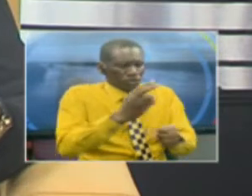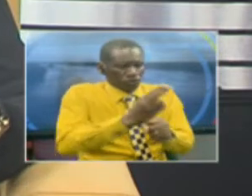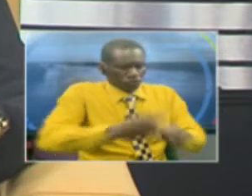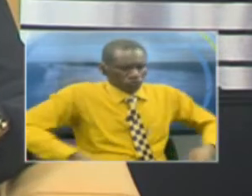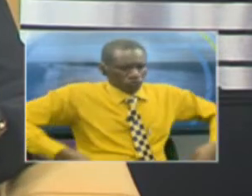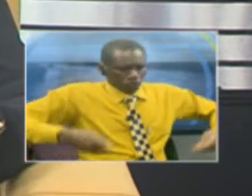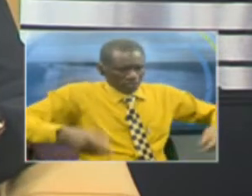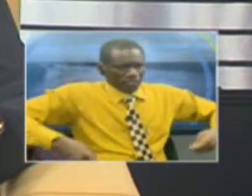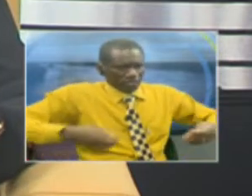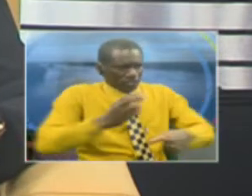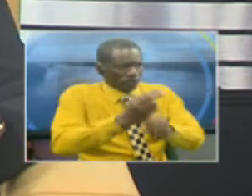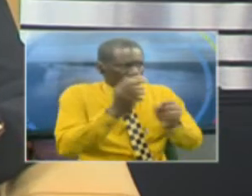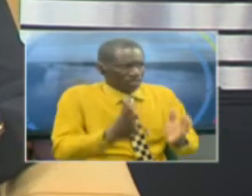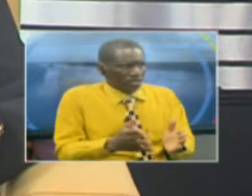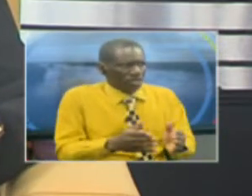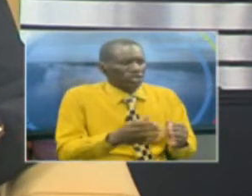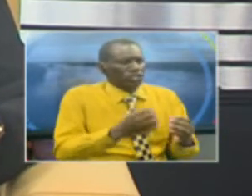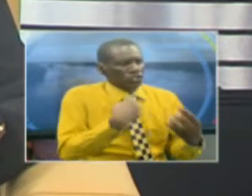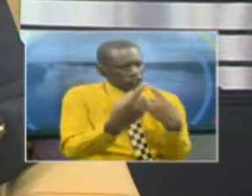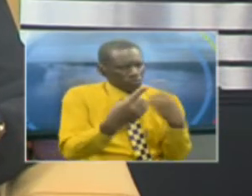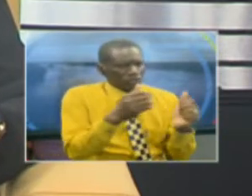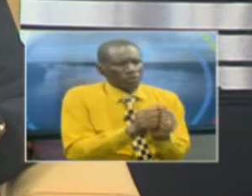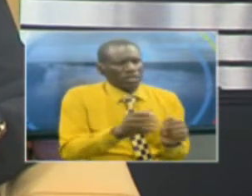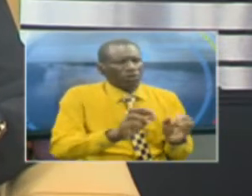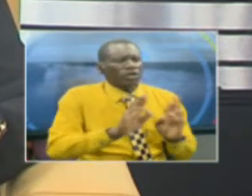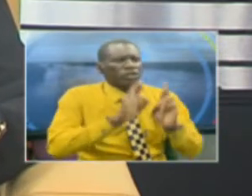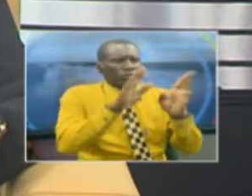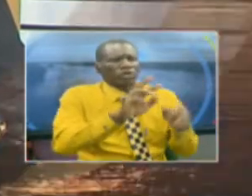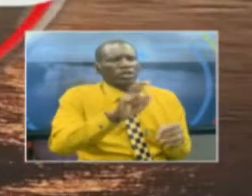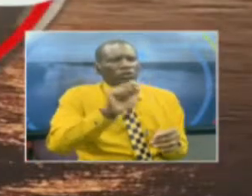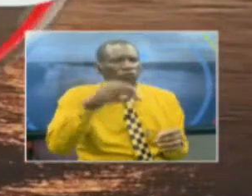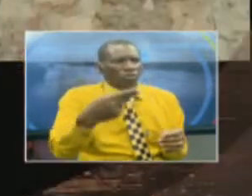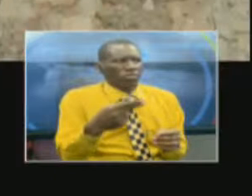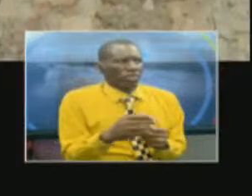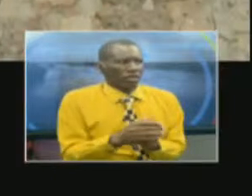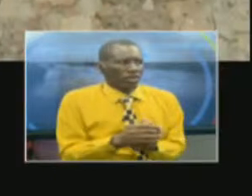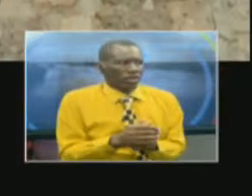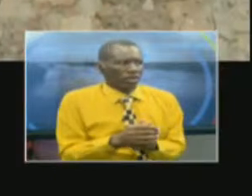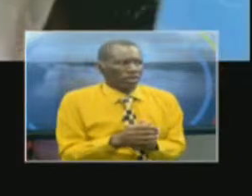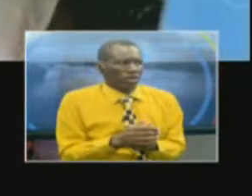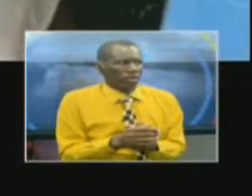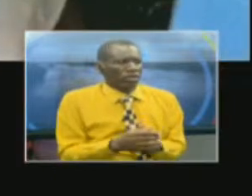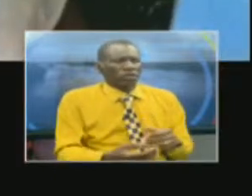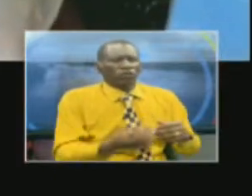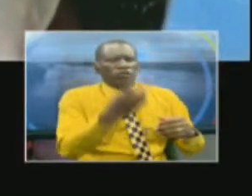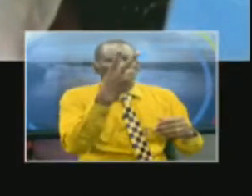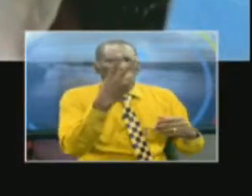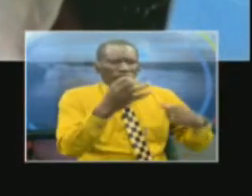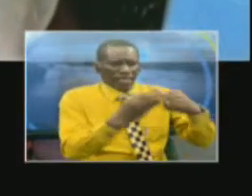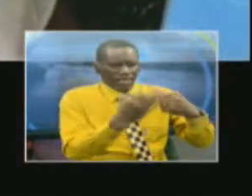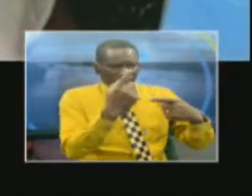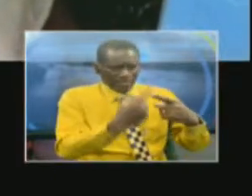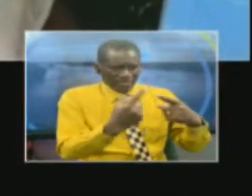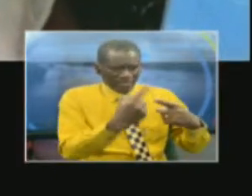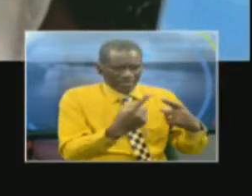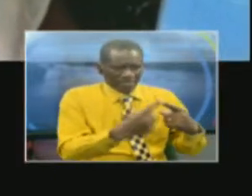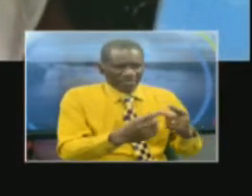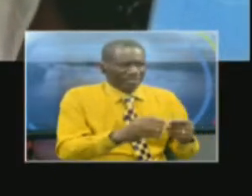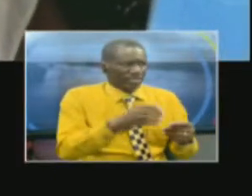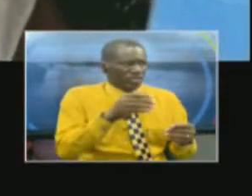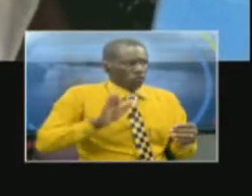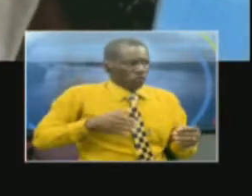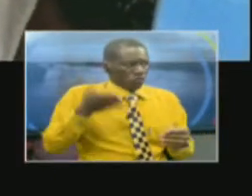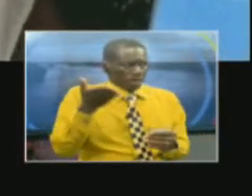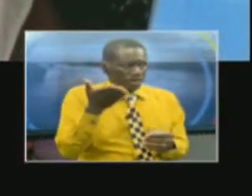a day with our reporter Ruth Samway. For 28 years, Catherine